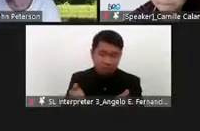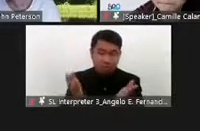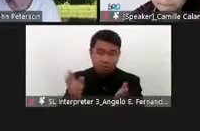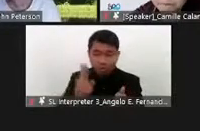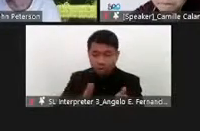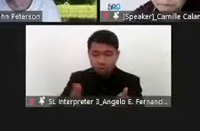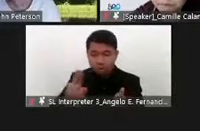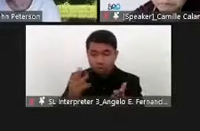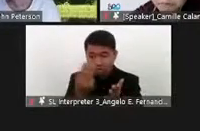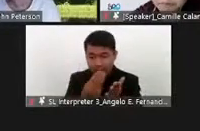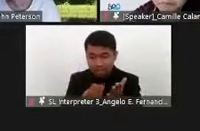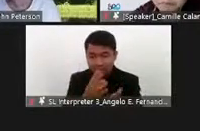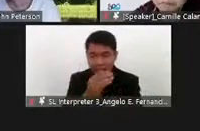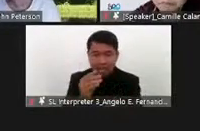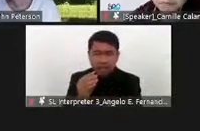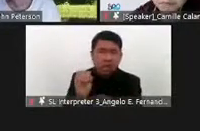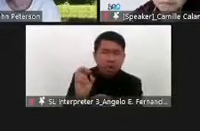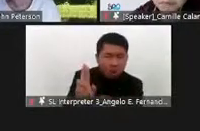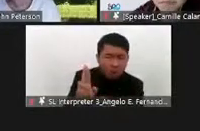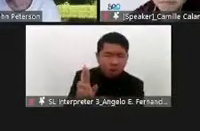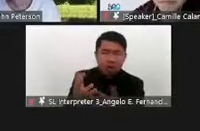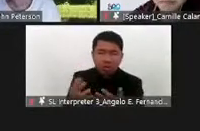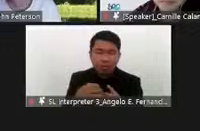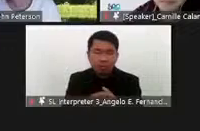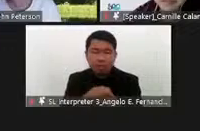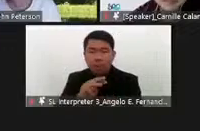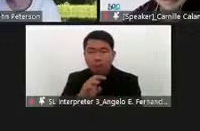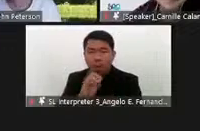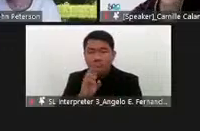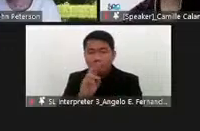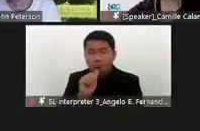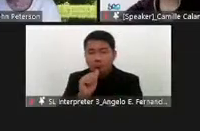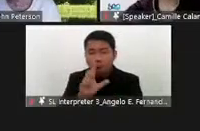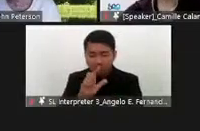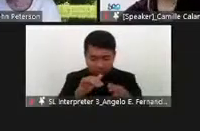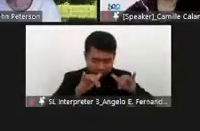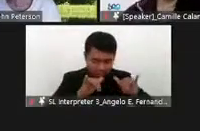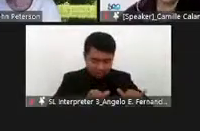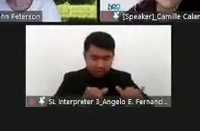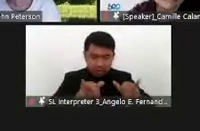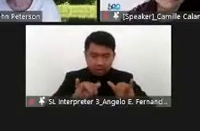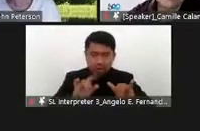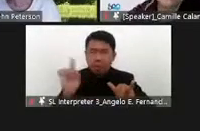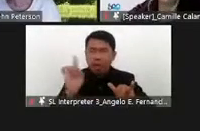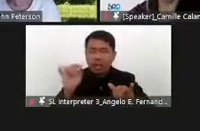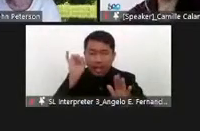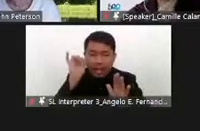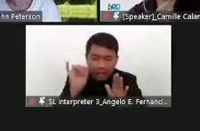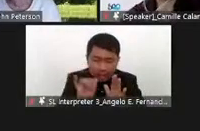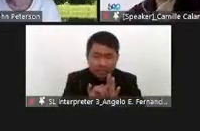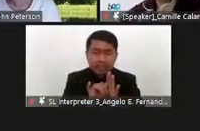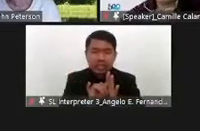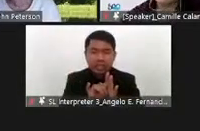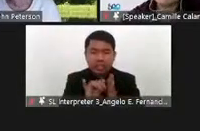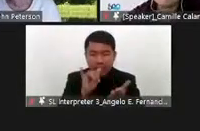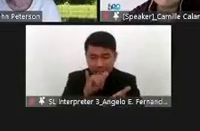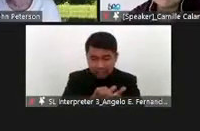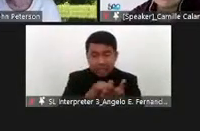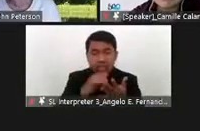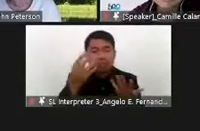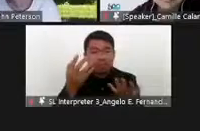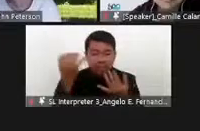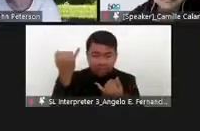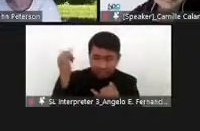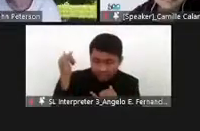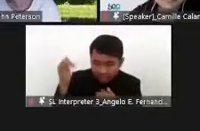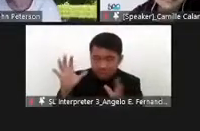materials, or morally right to preserve and conserve the distinct identity of such tribes through protection